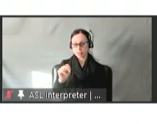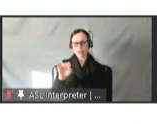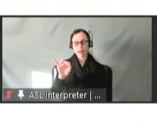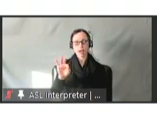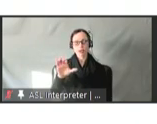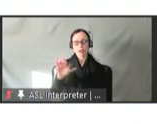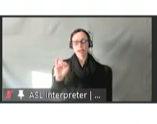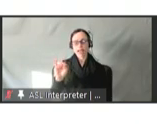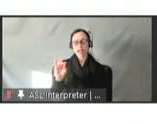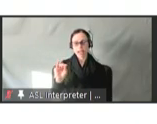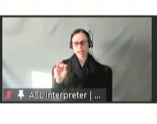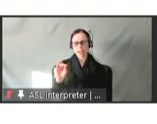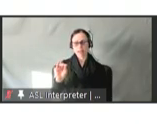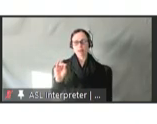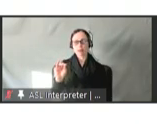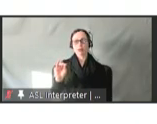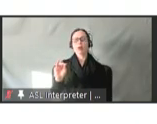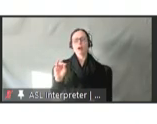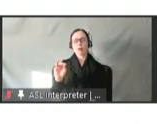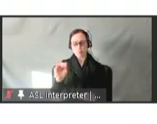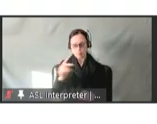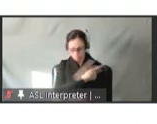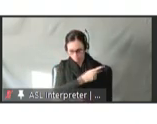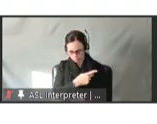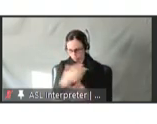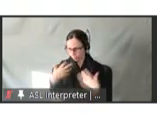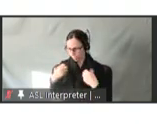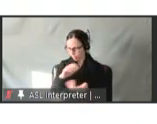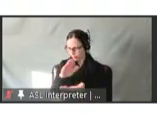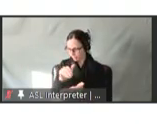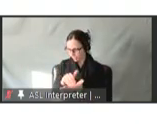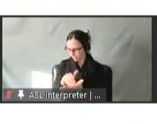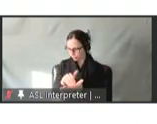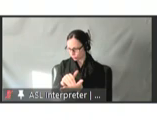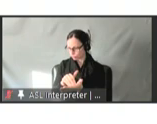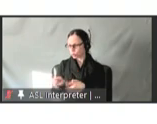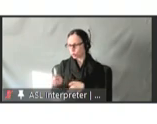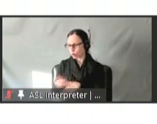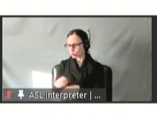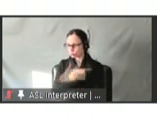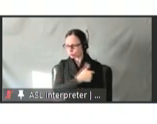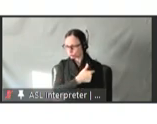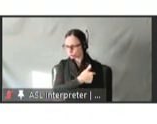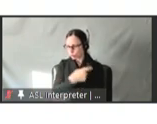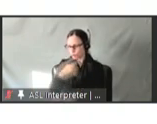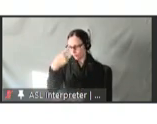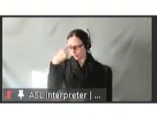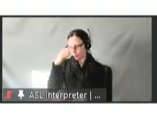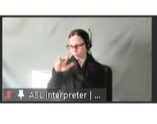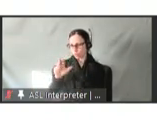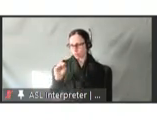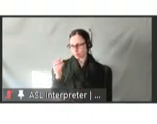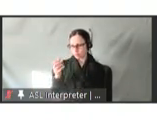4,538,024 patients. And health centers also administered select immunization doses to